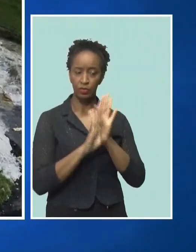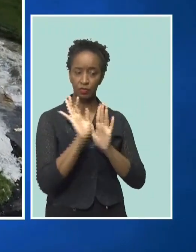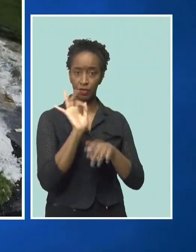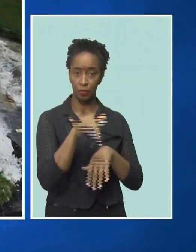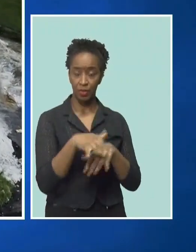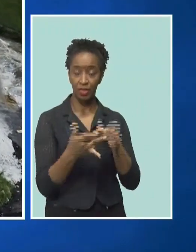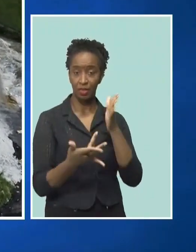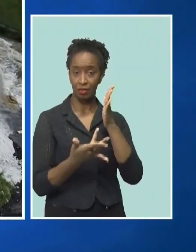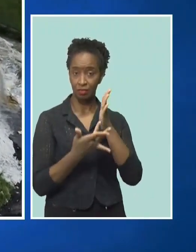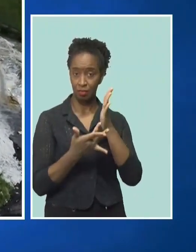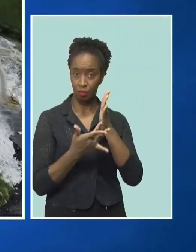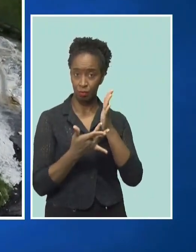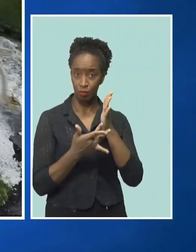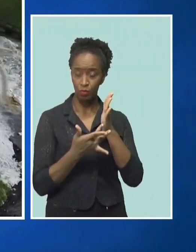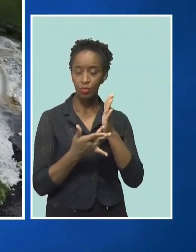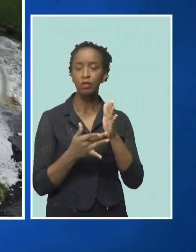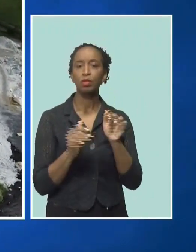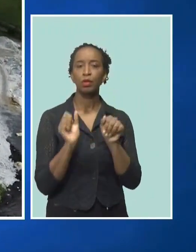with Barbadians.